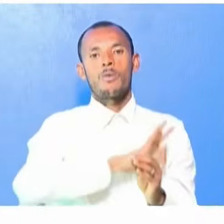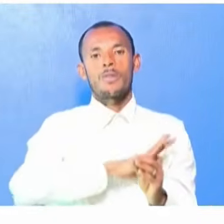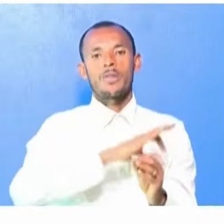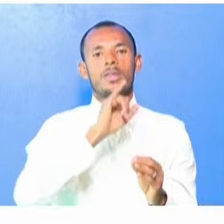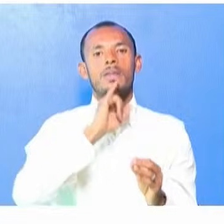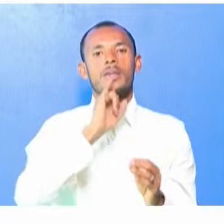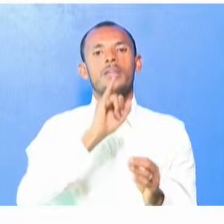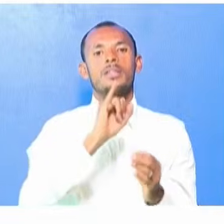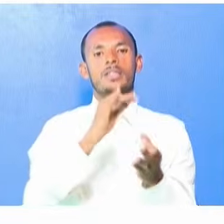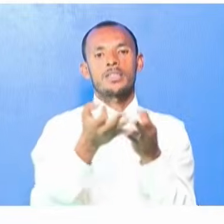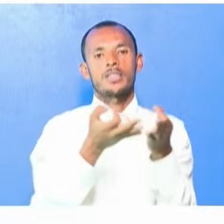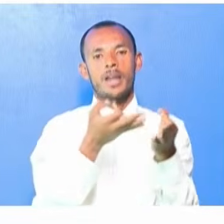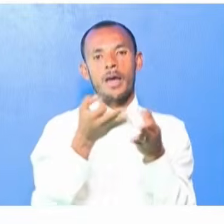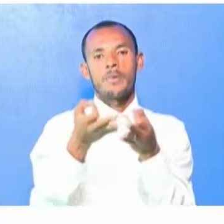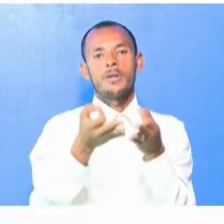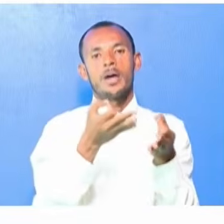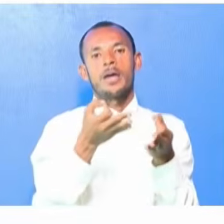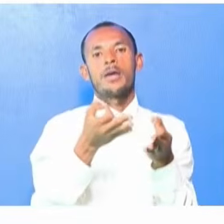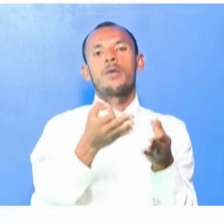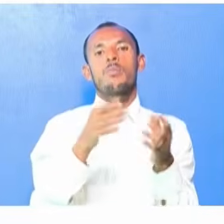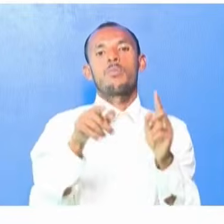number. Profit.